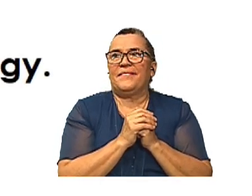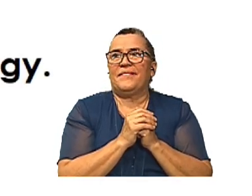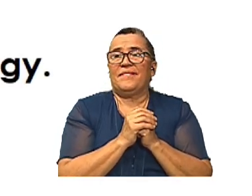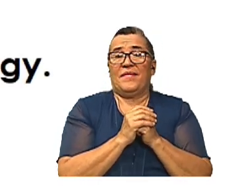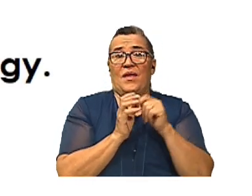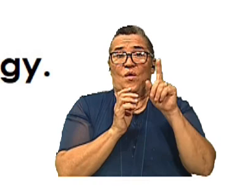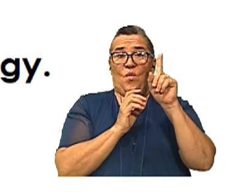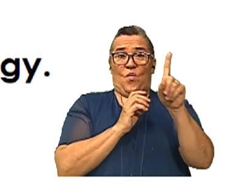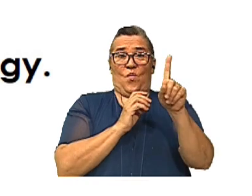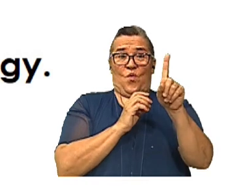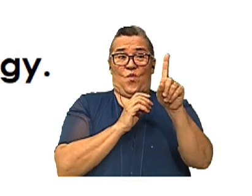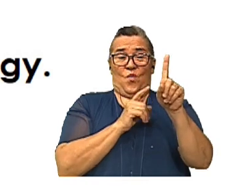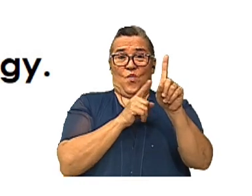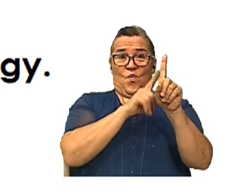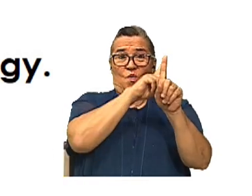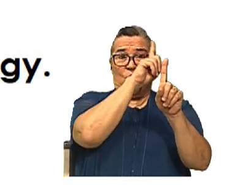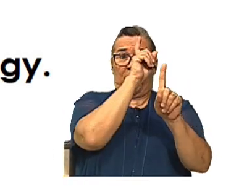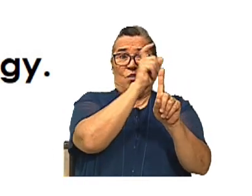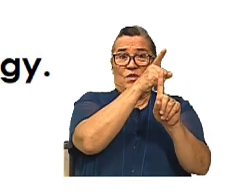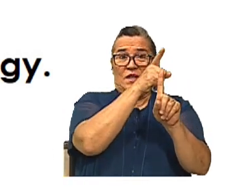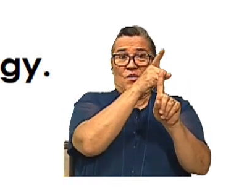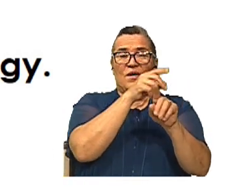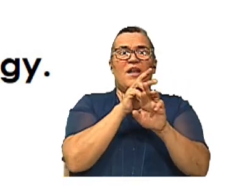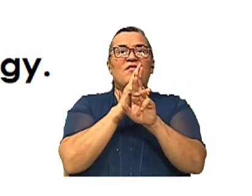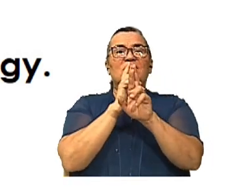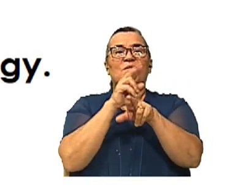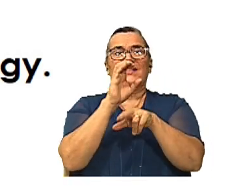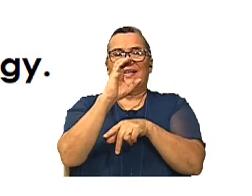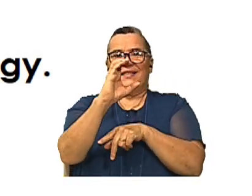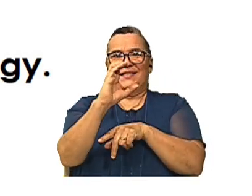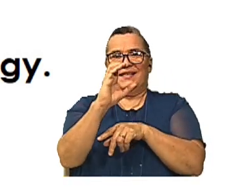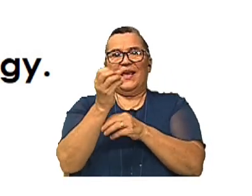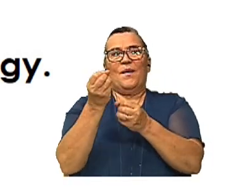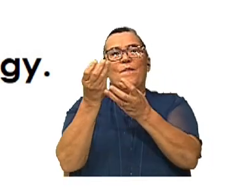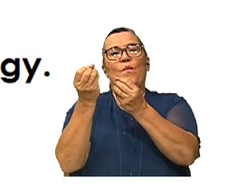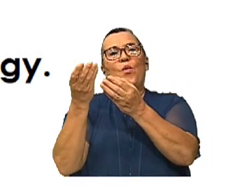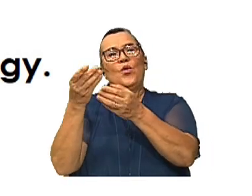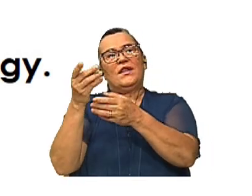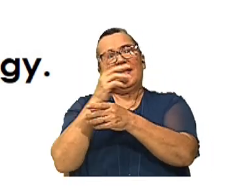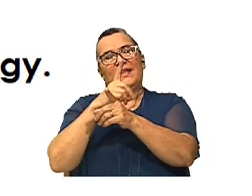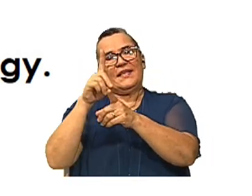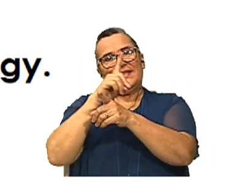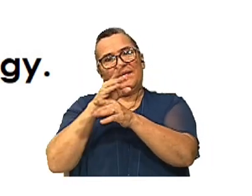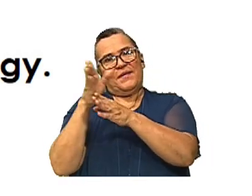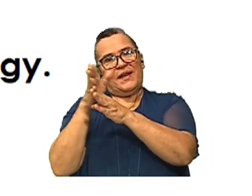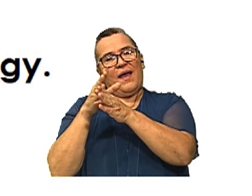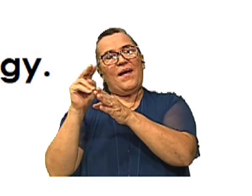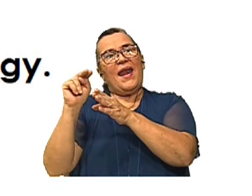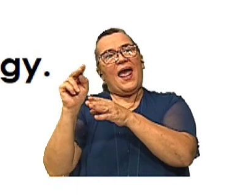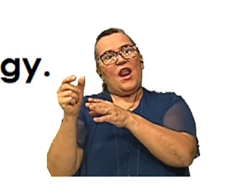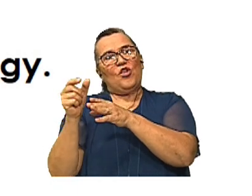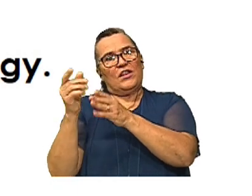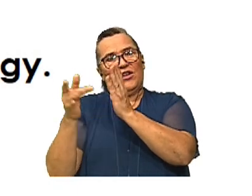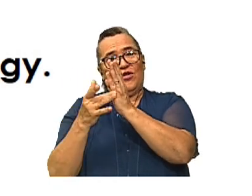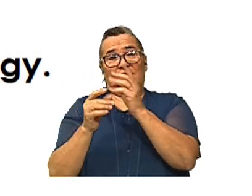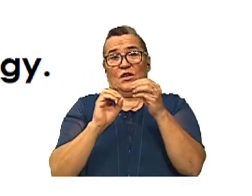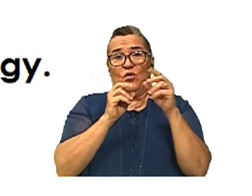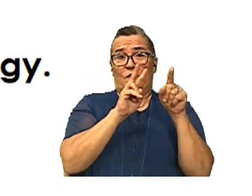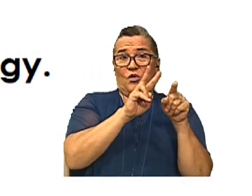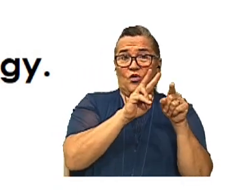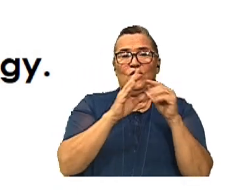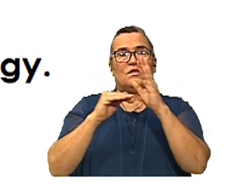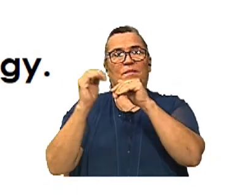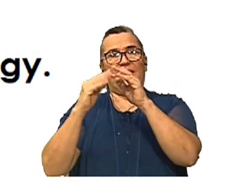Okay, question number 1 is a multidisciplinary new technology. Number 2, building. Number